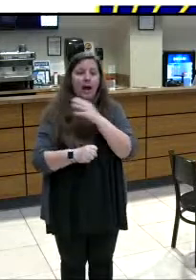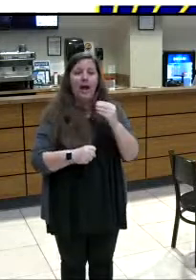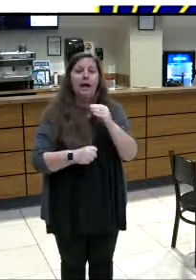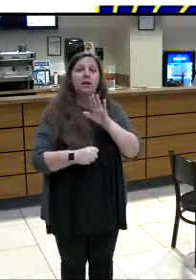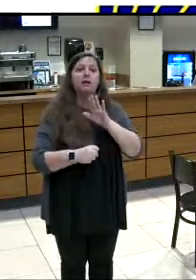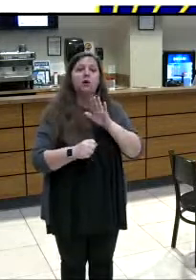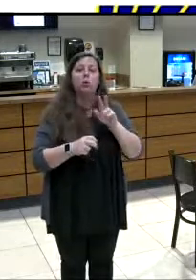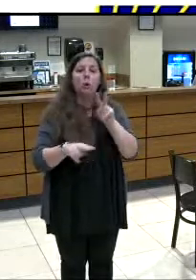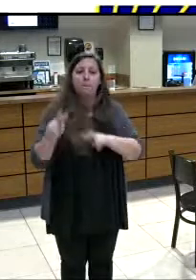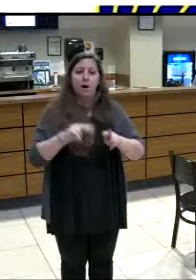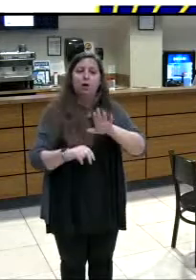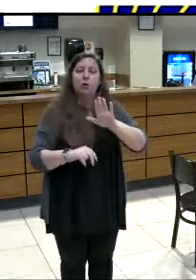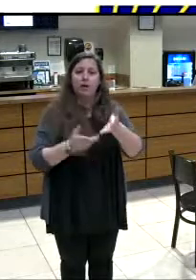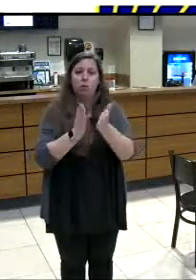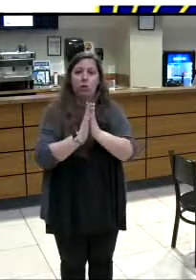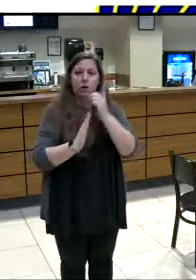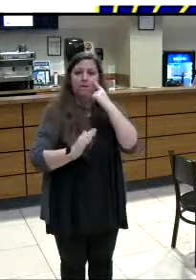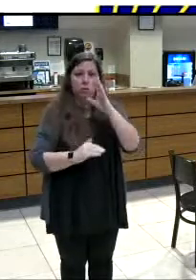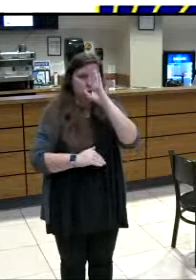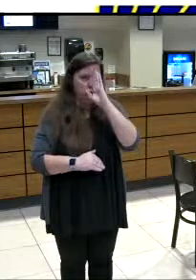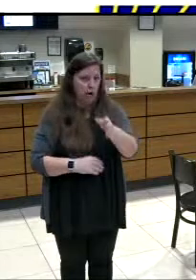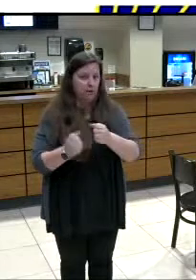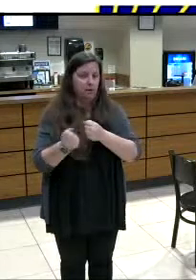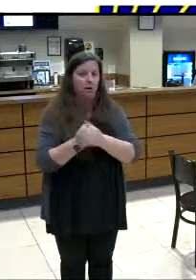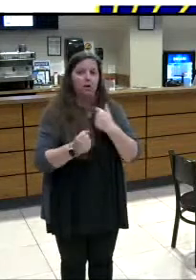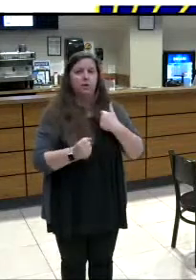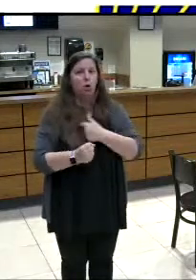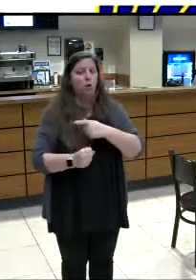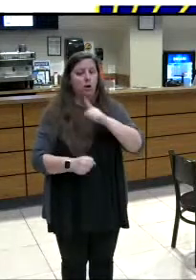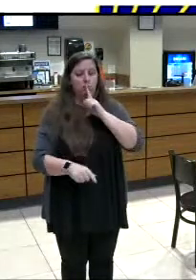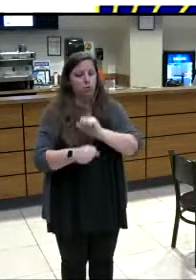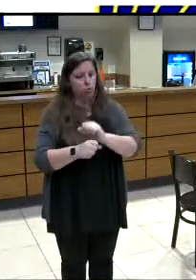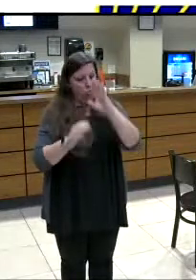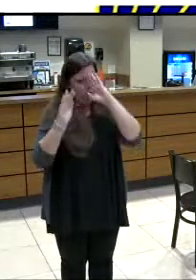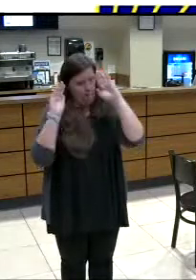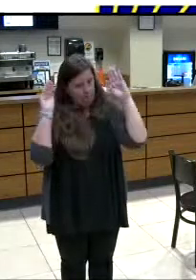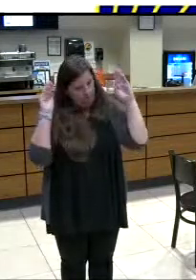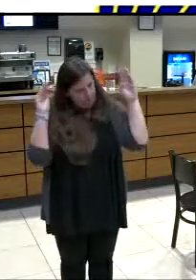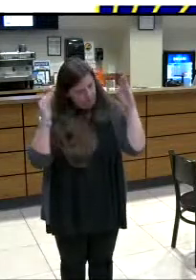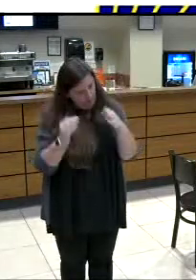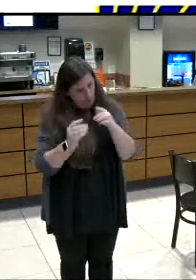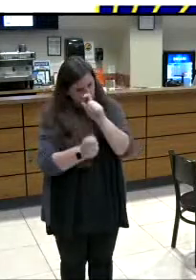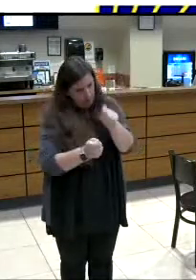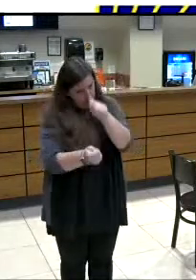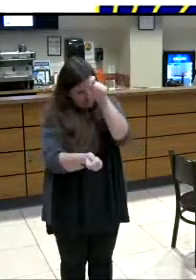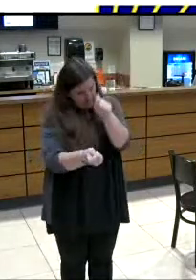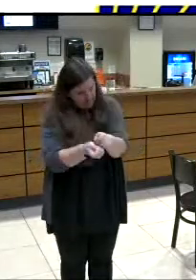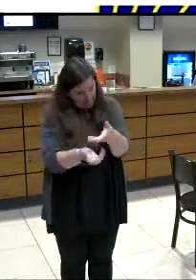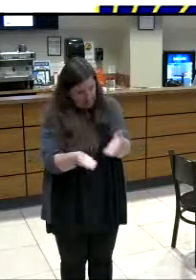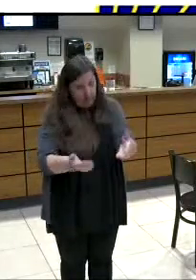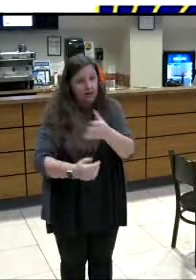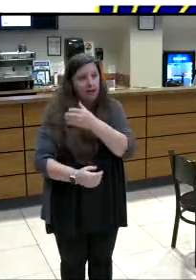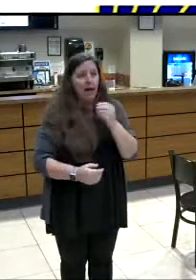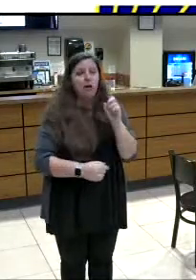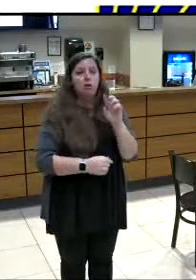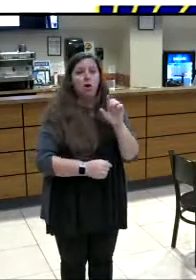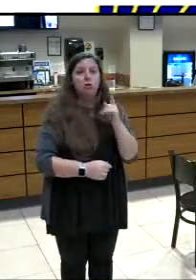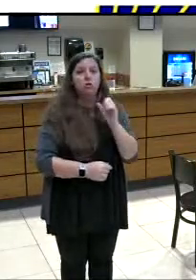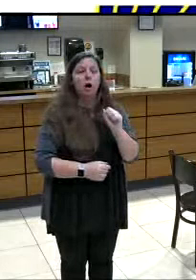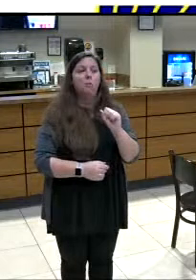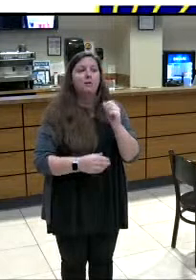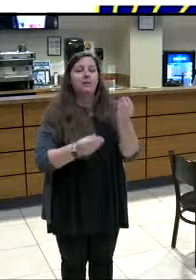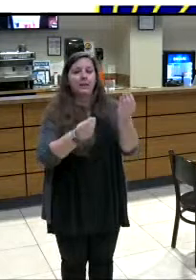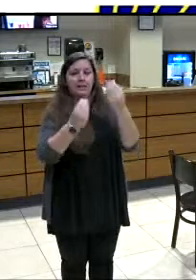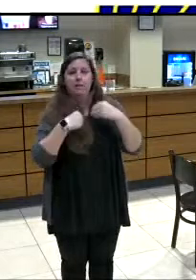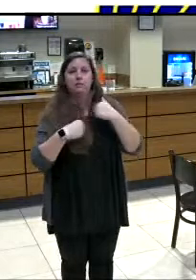support. So we are very, very laser focused, and Dr. Thomas provides us with space at our cabinet meeting to make sure that if